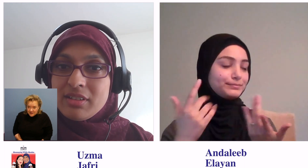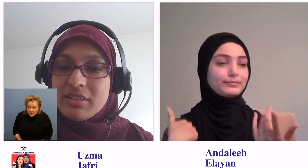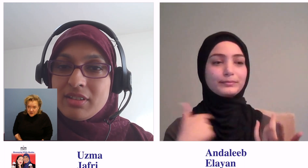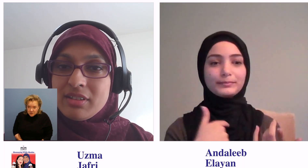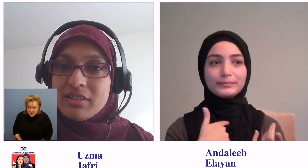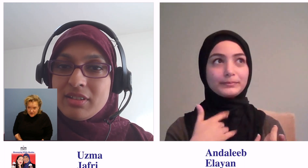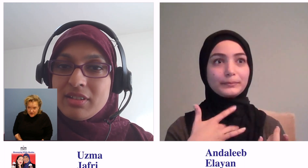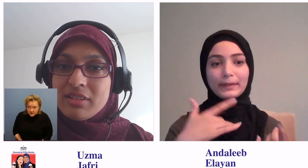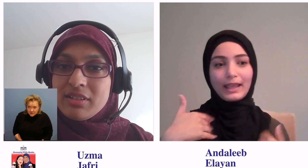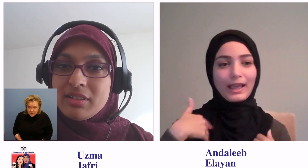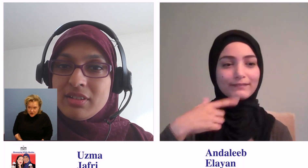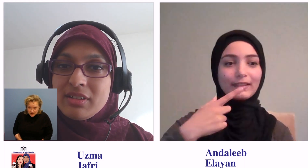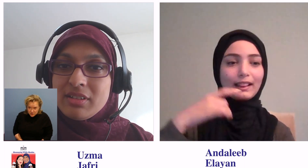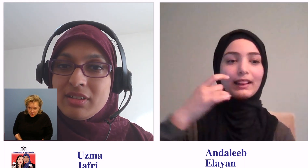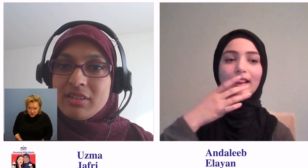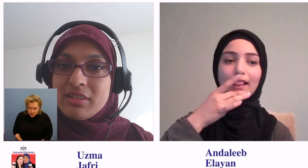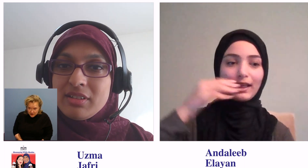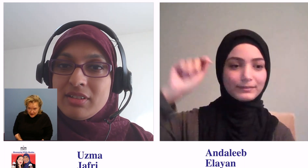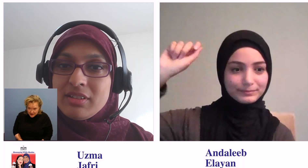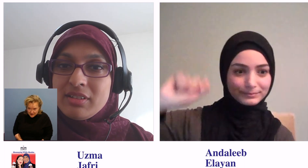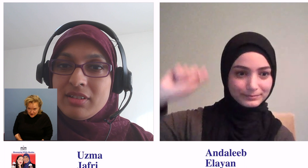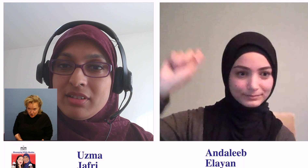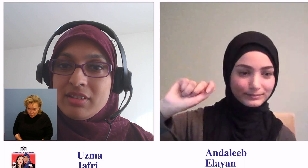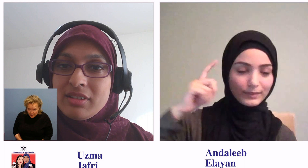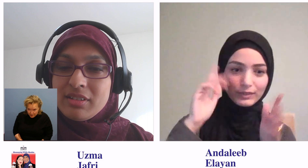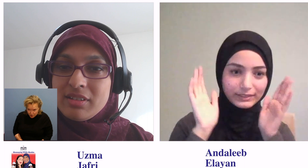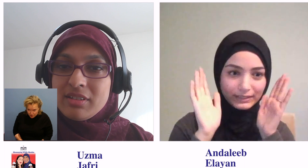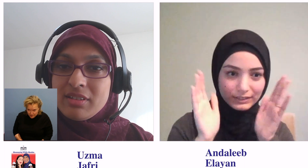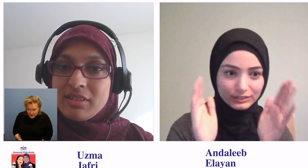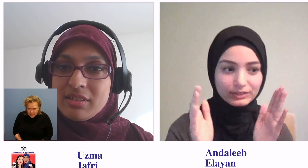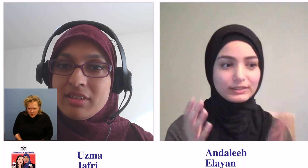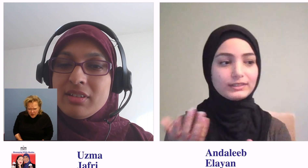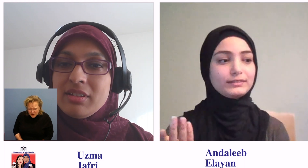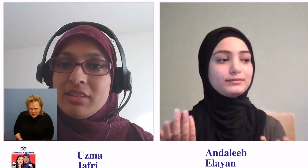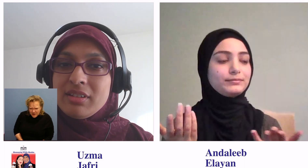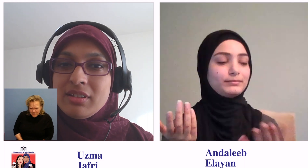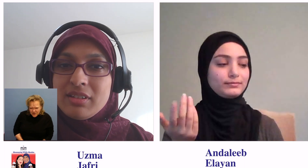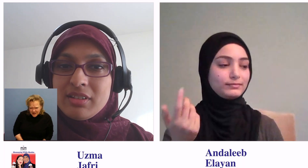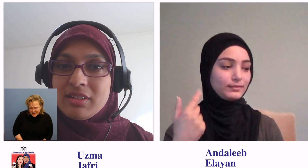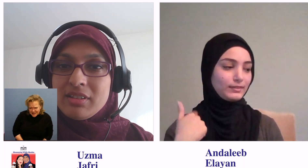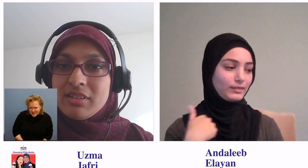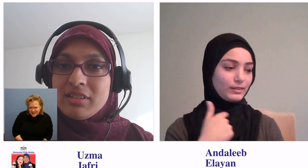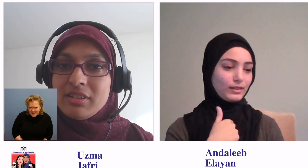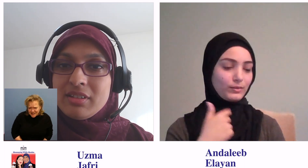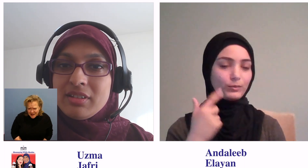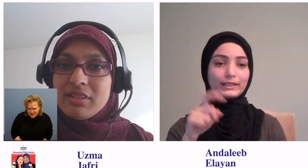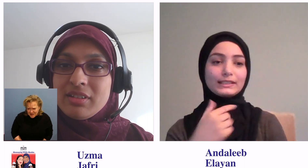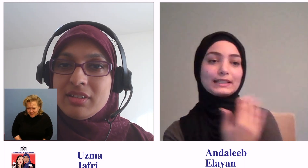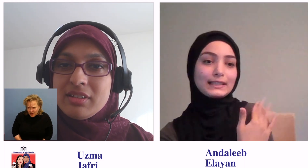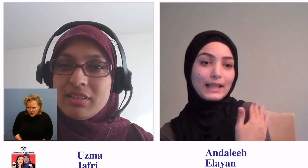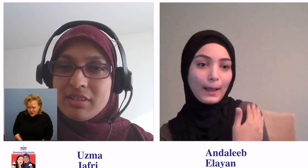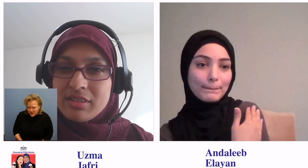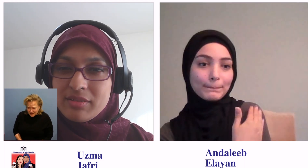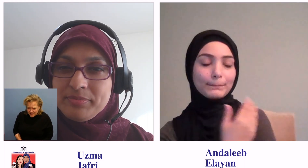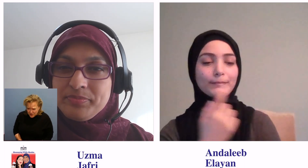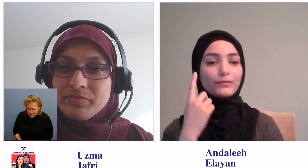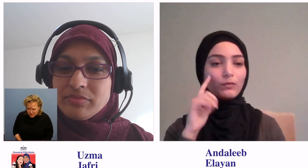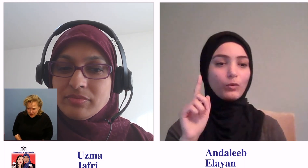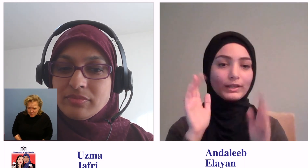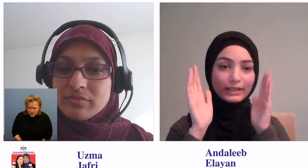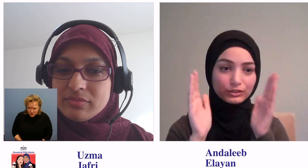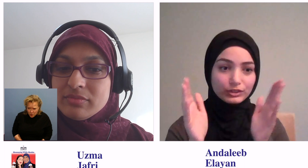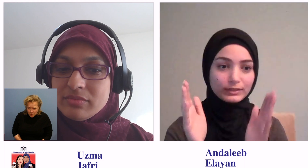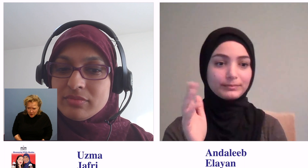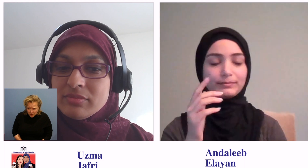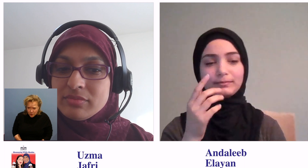And there are specific facial expressions related to the grammar, but we also have other things in in deaf culture that hearing